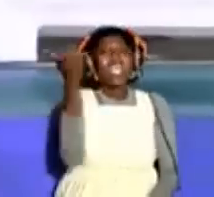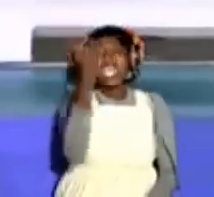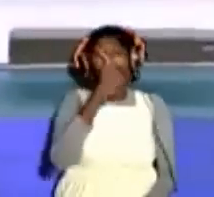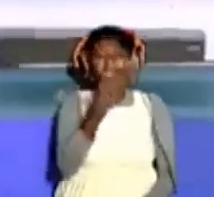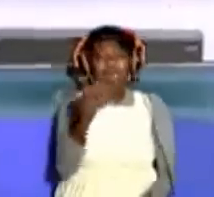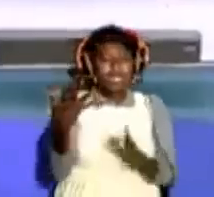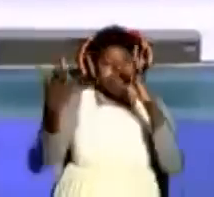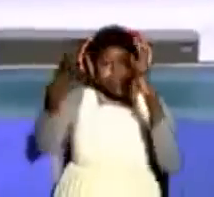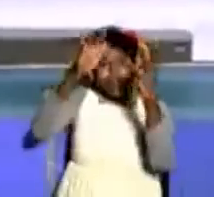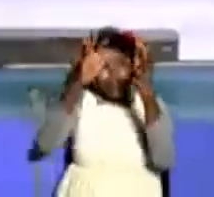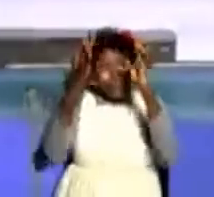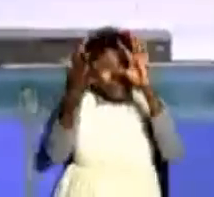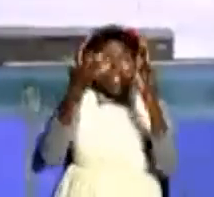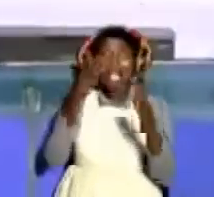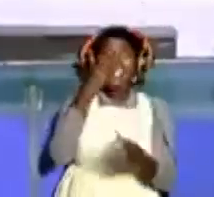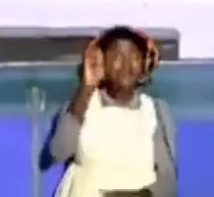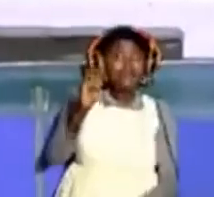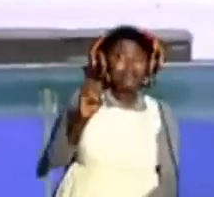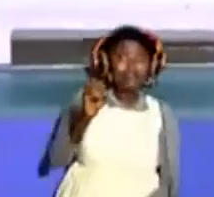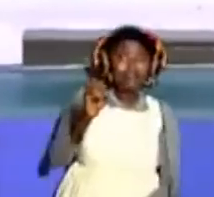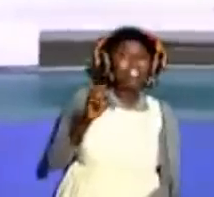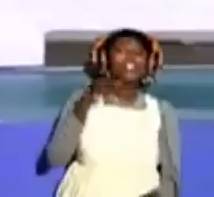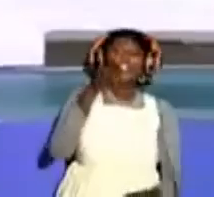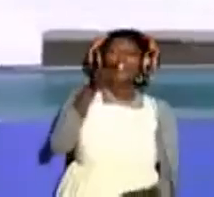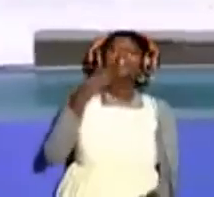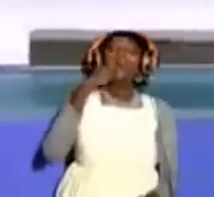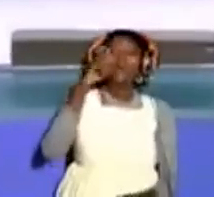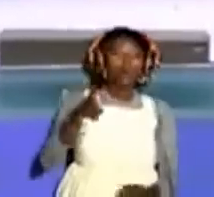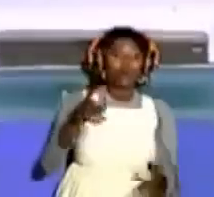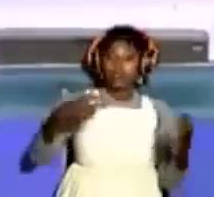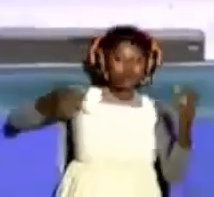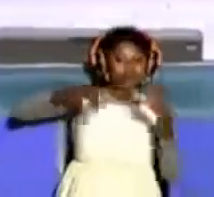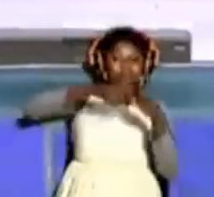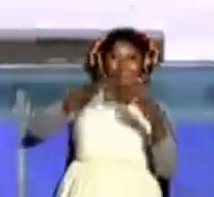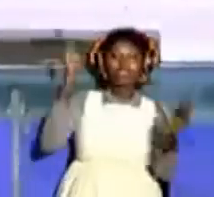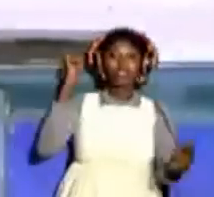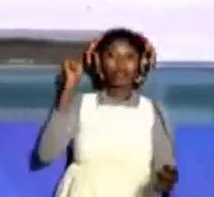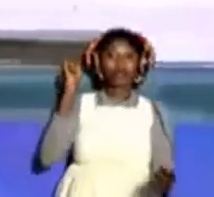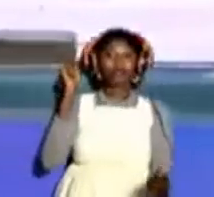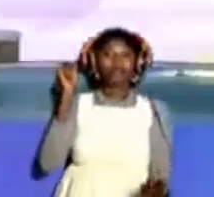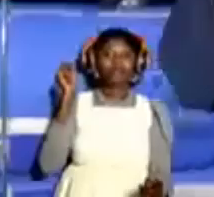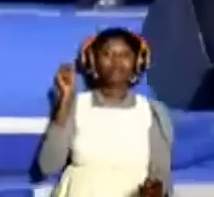Anything that appears to be evil, let nobody see you around it.